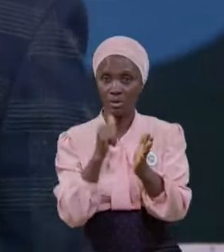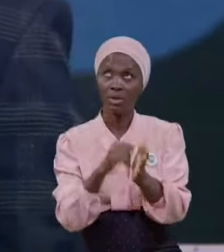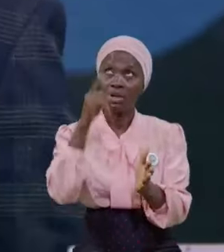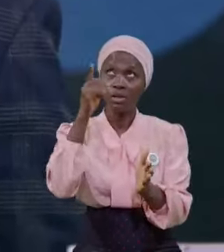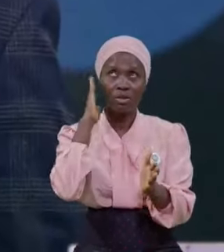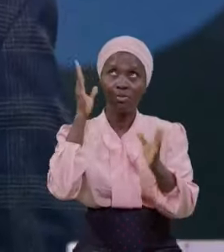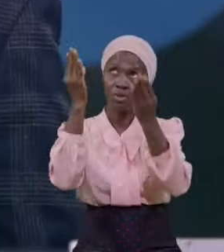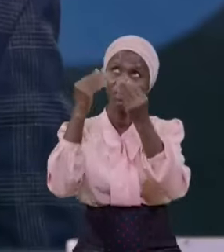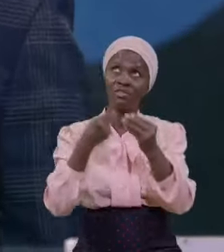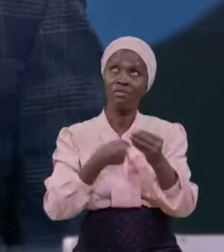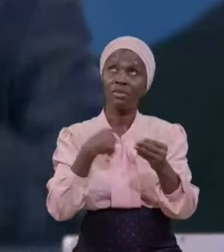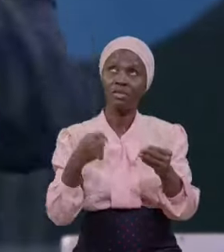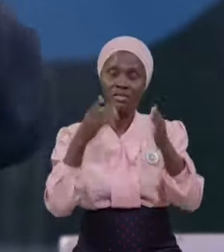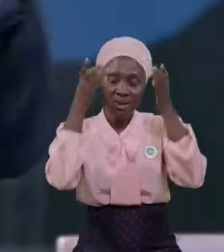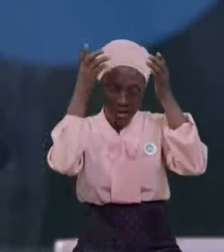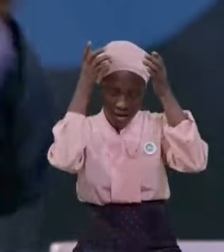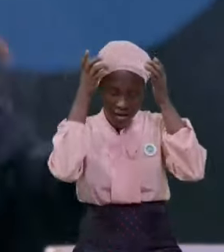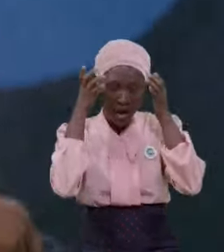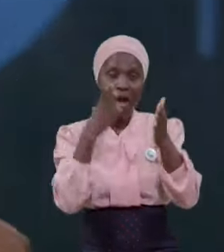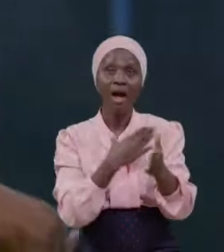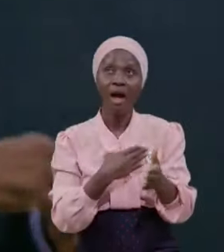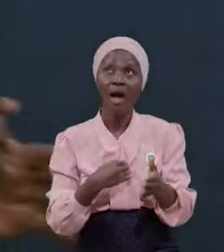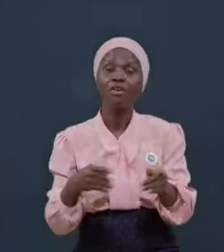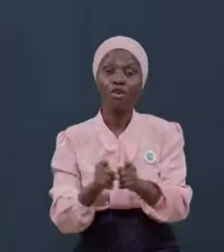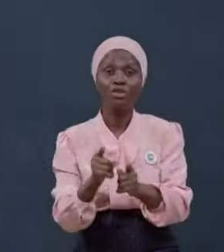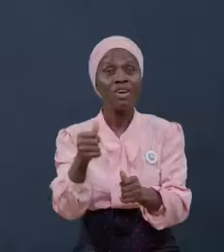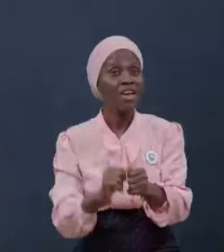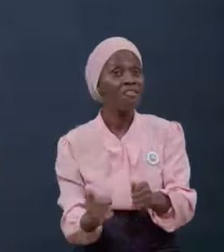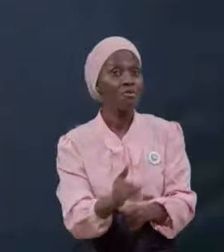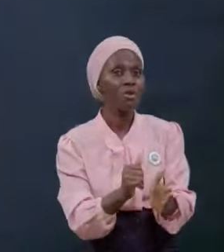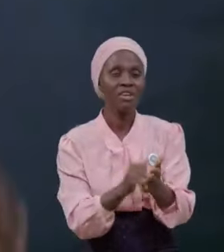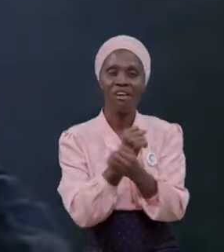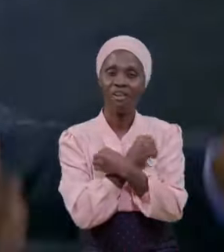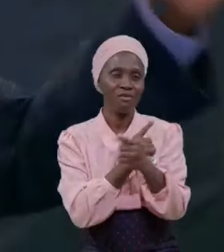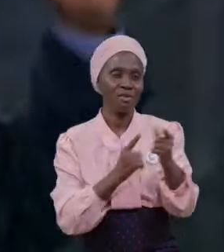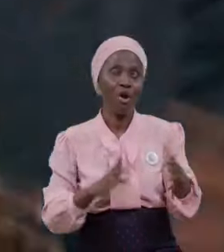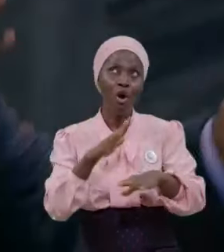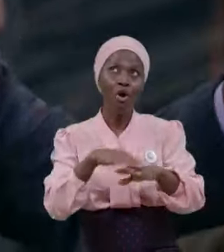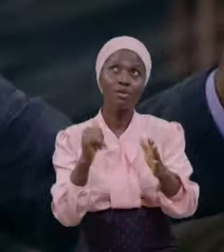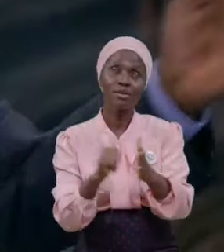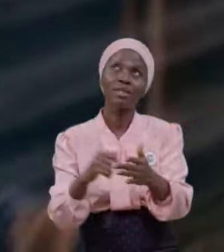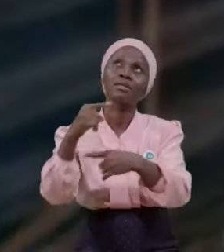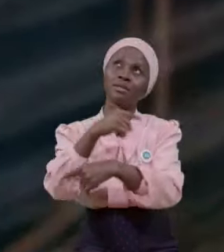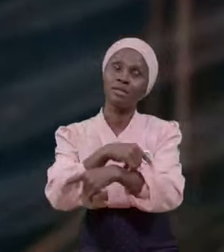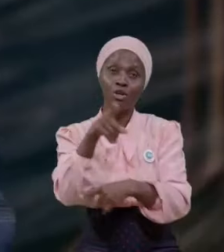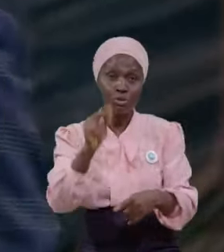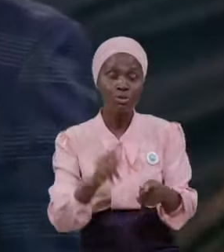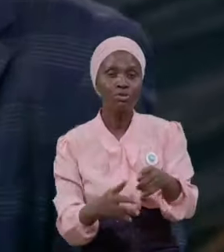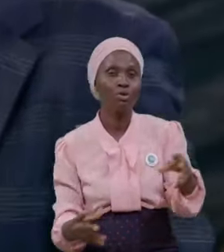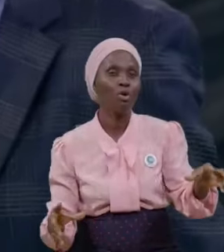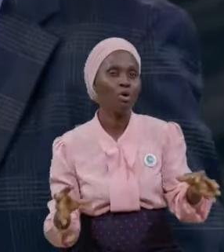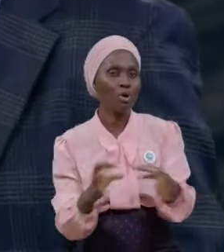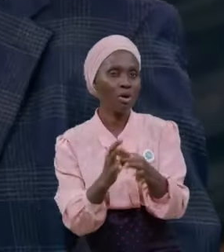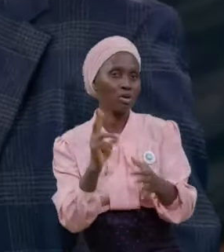on that day. You need to connect the two together. What happens this day